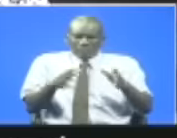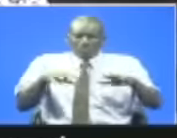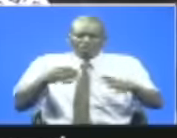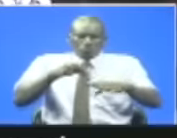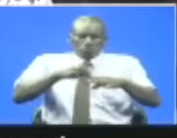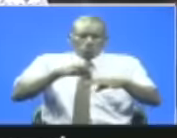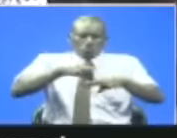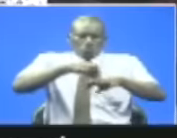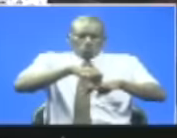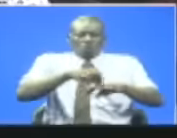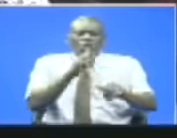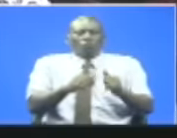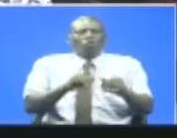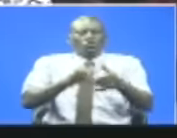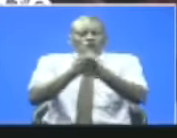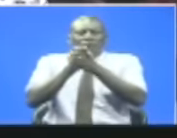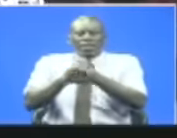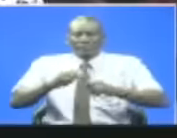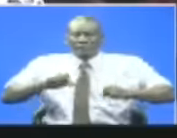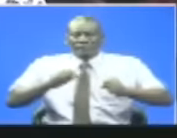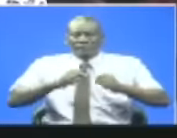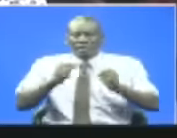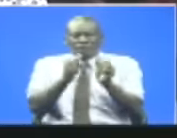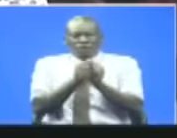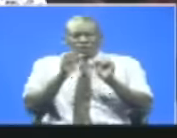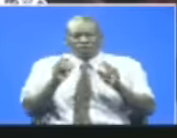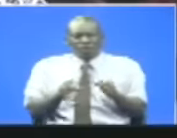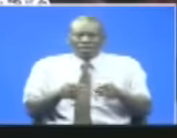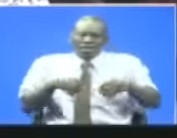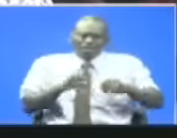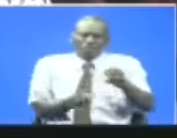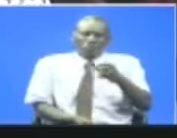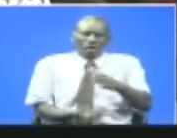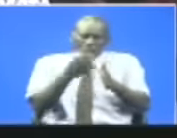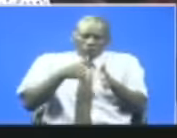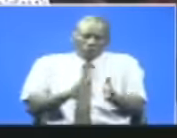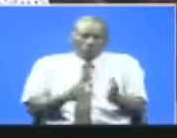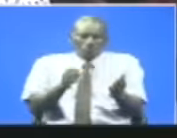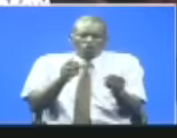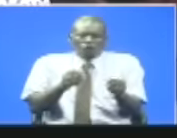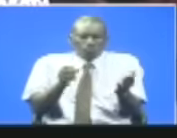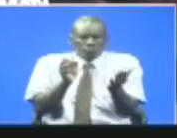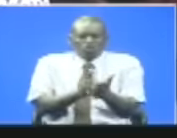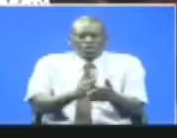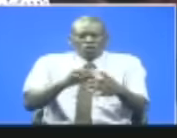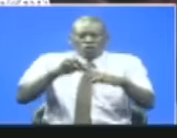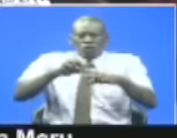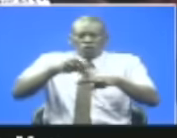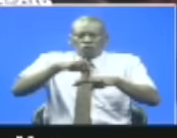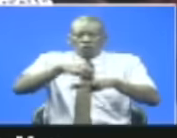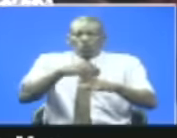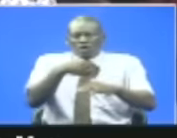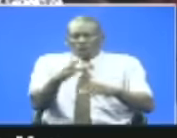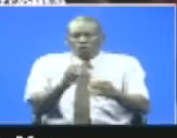Jubilee is not happy with and comfortable with. So they are trying to find a way of edging Sonko out of this game